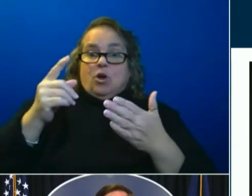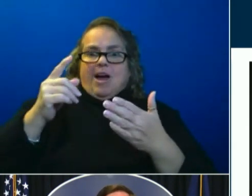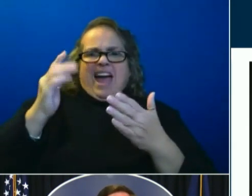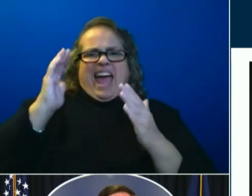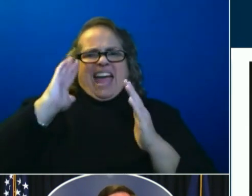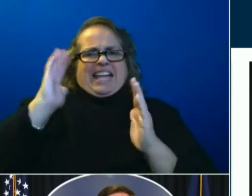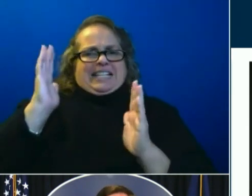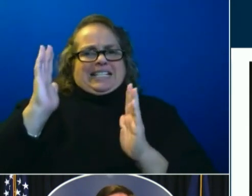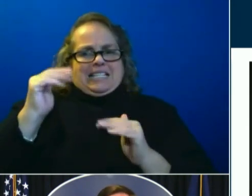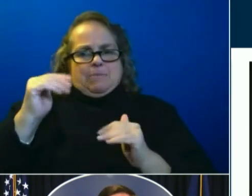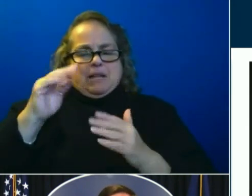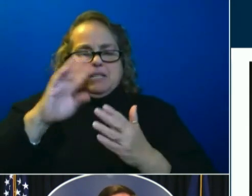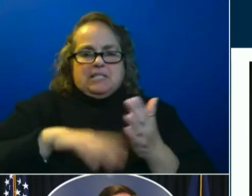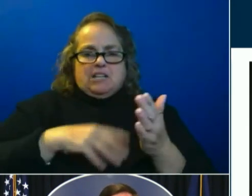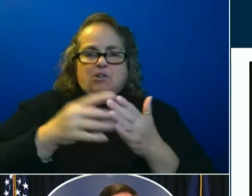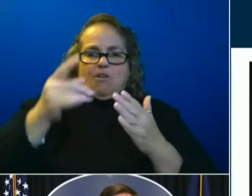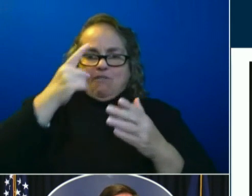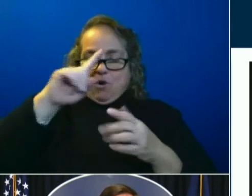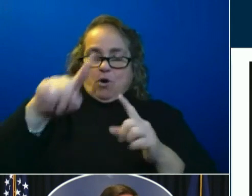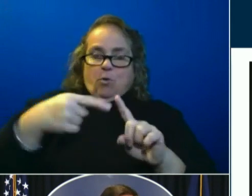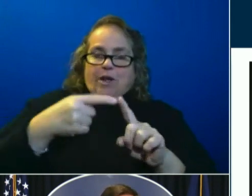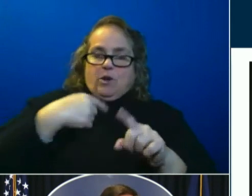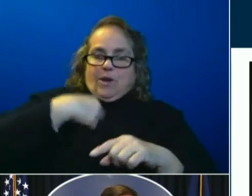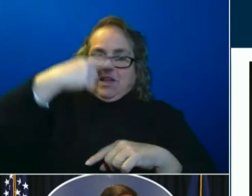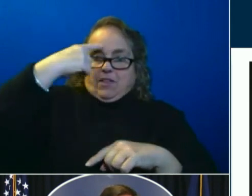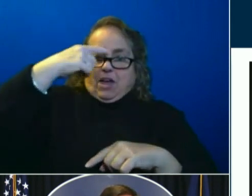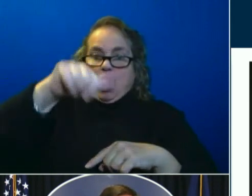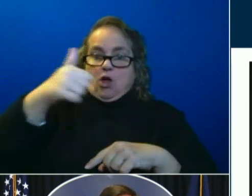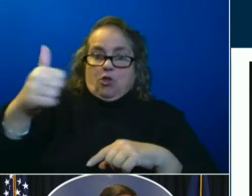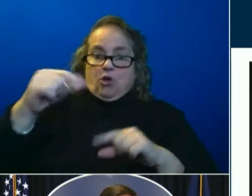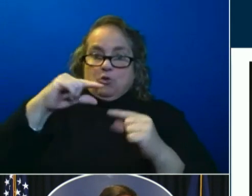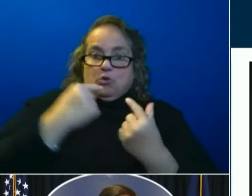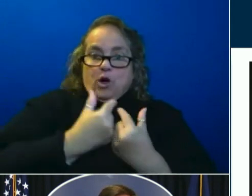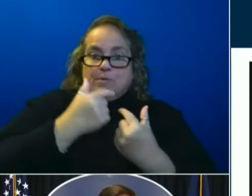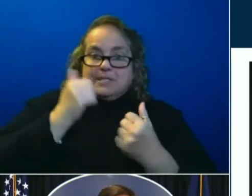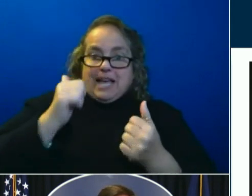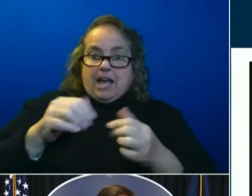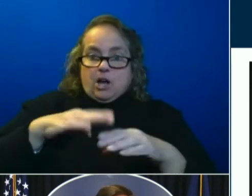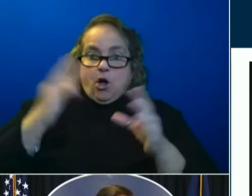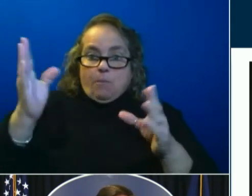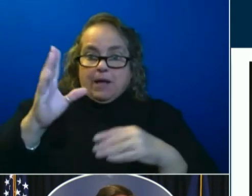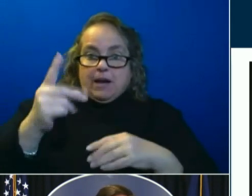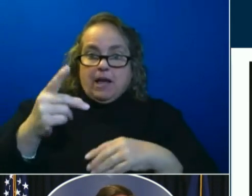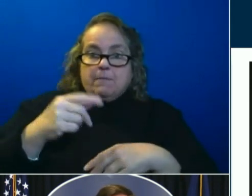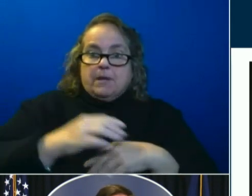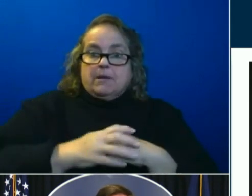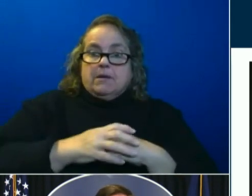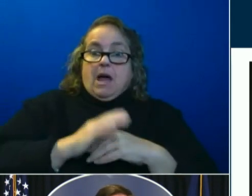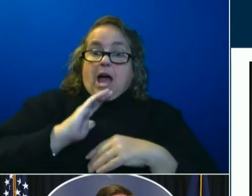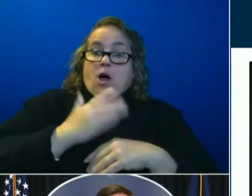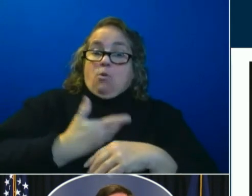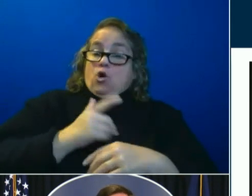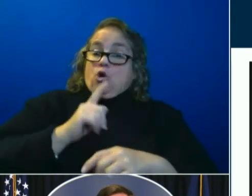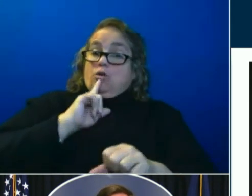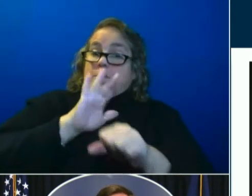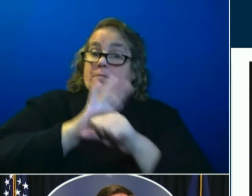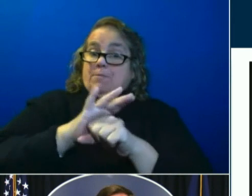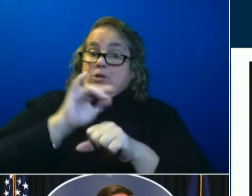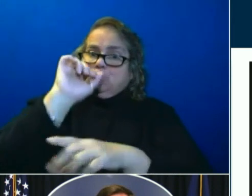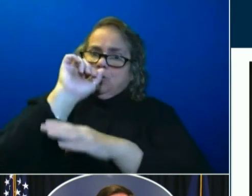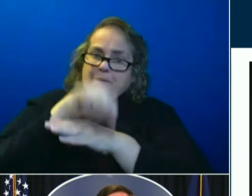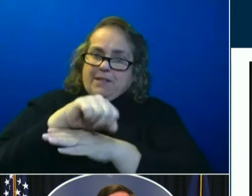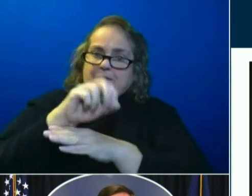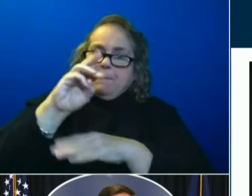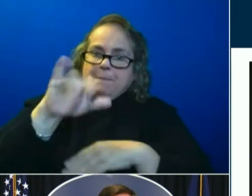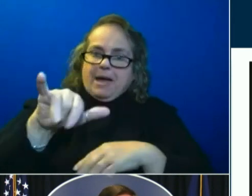we think other groups can open up, because our commitment is to beat the May 1st date when President Biden